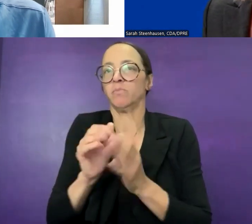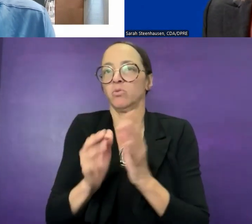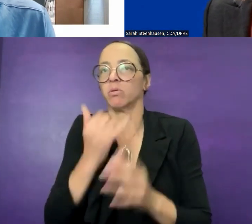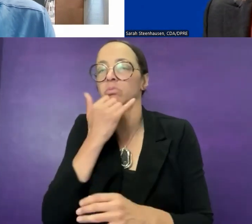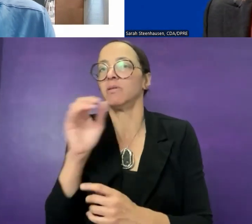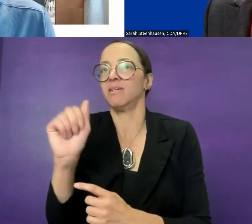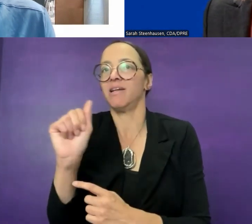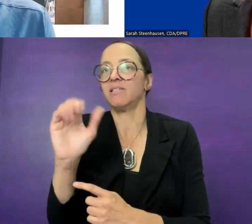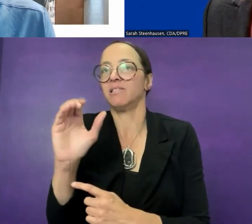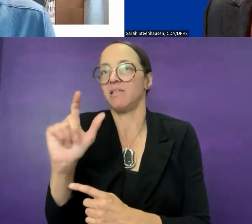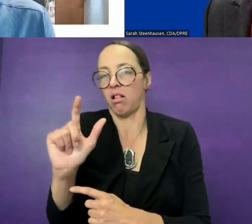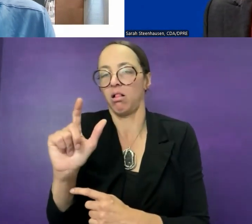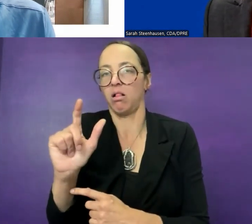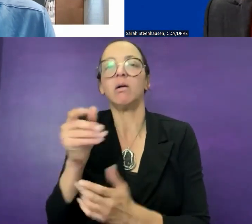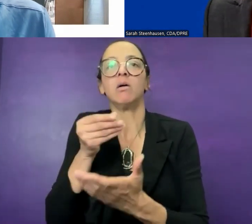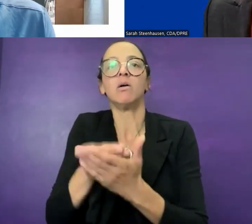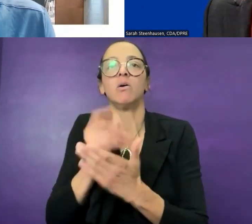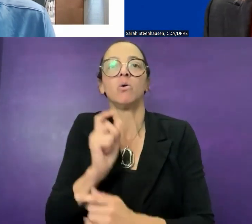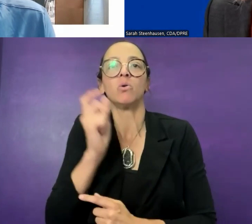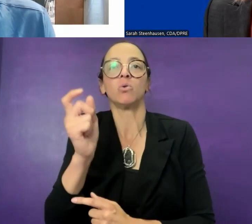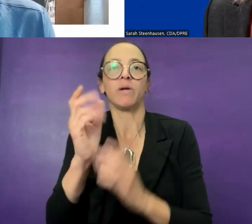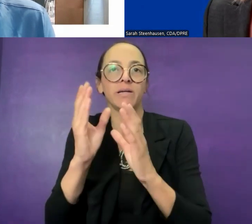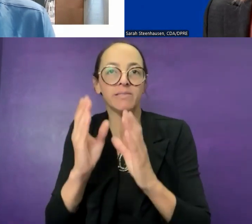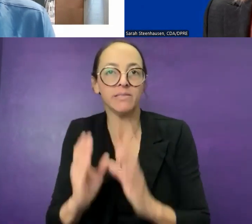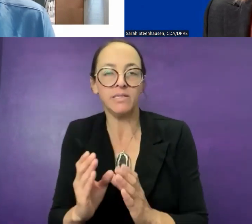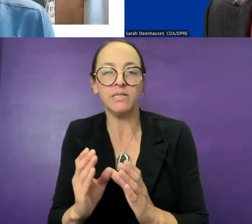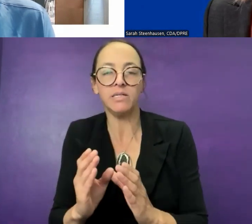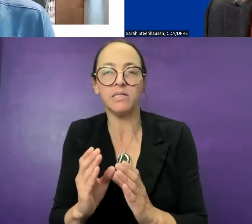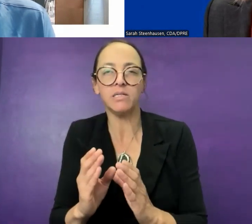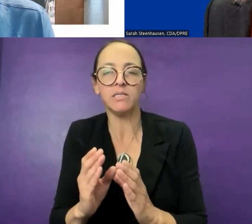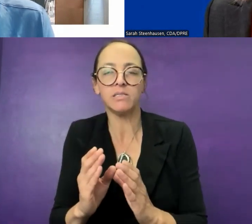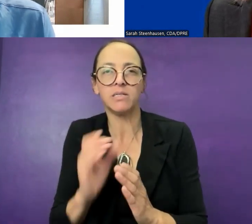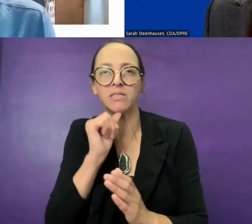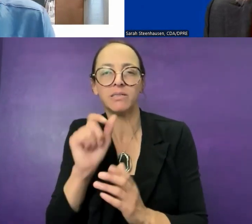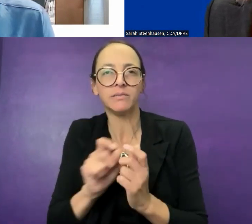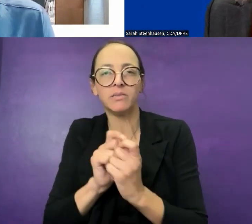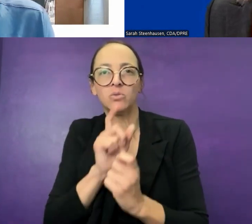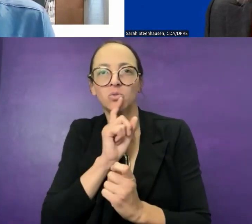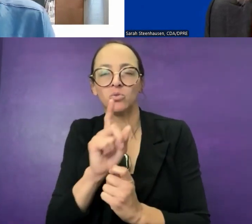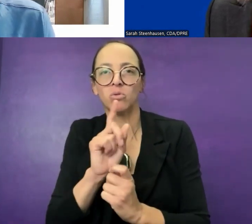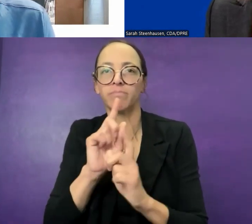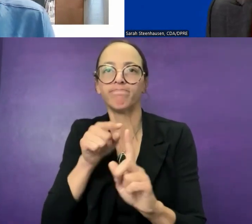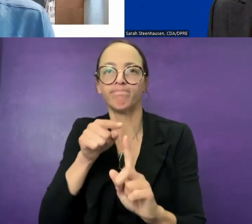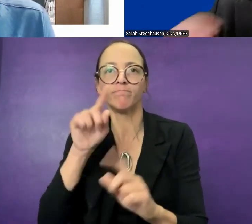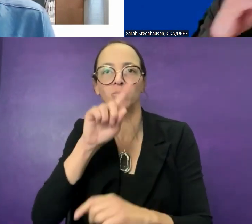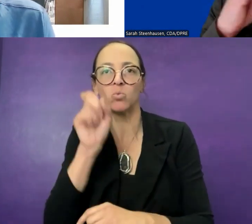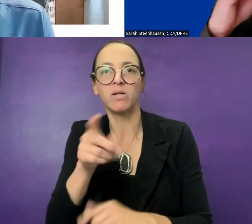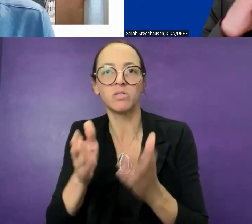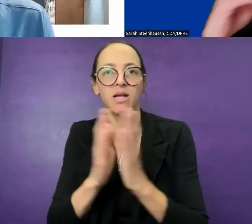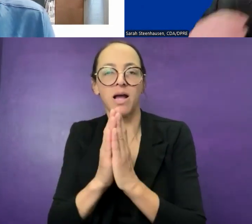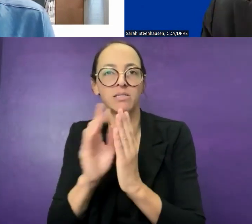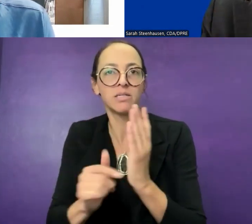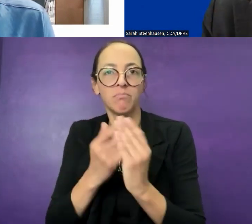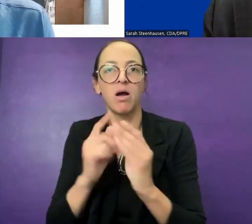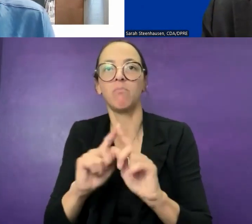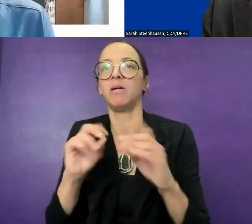the question is being, the questioner is asking about. So I think in general, that kind of makes me